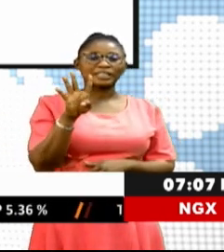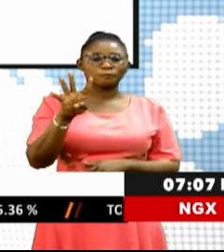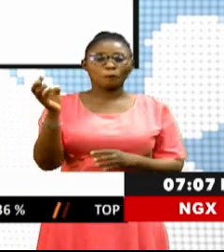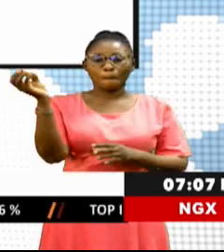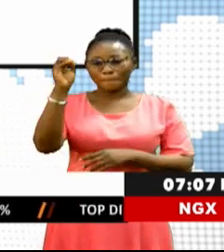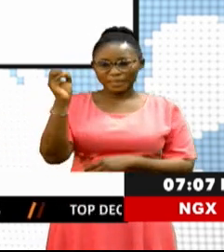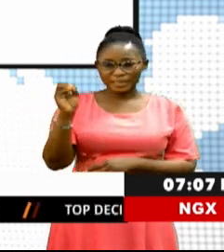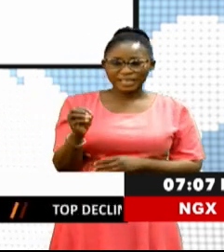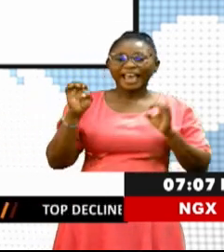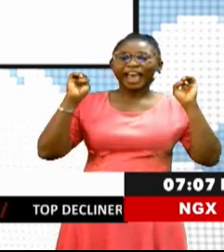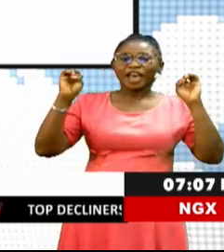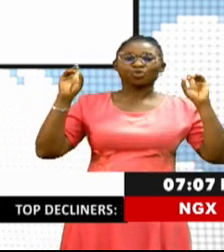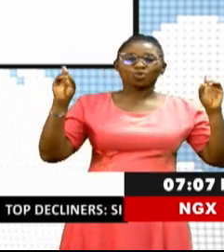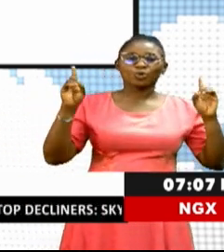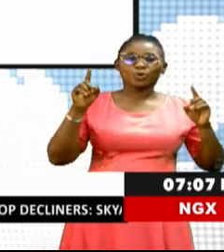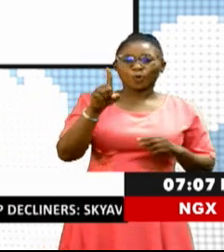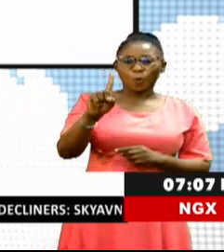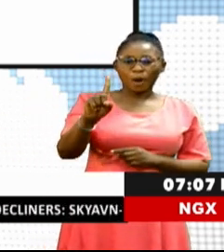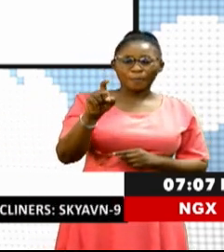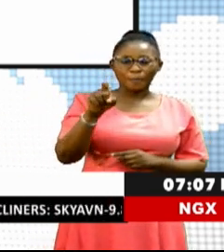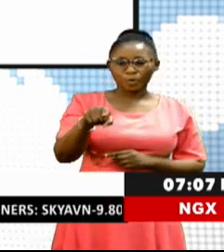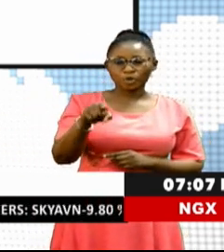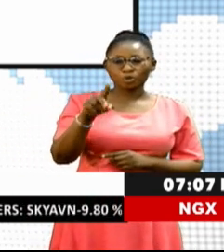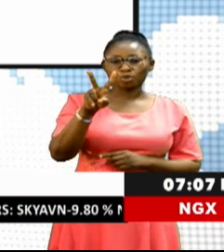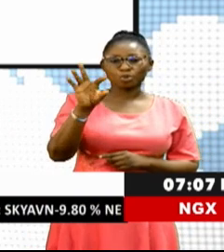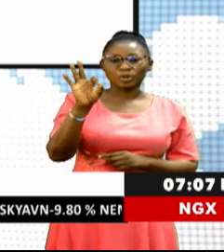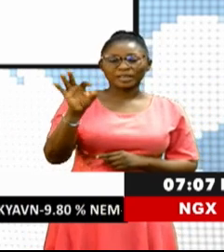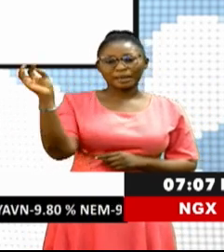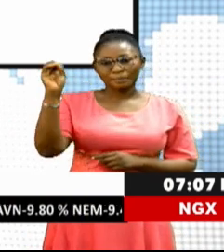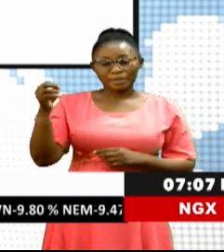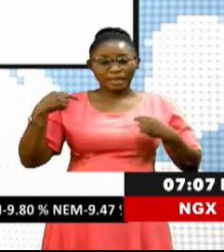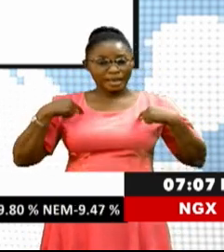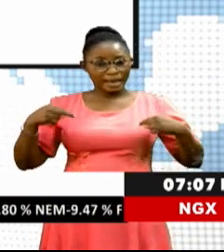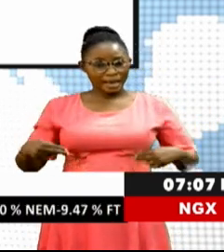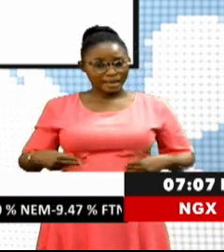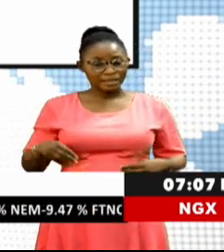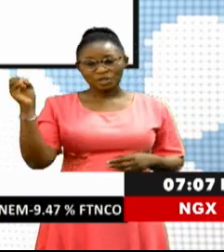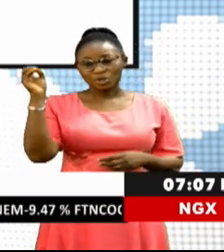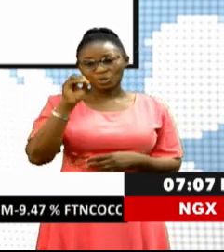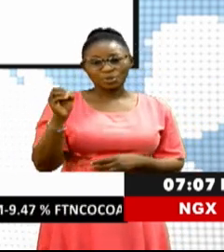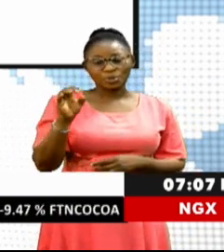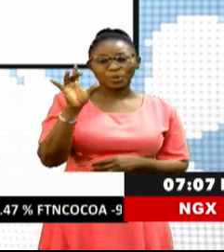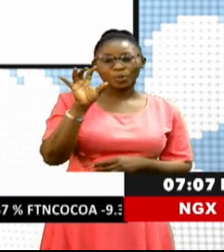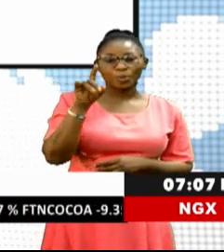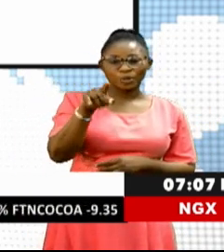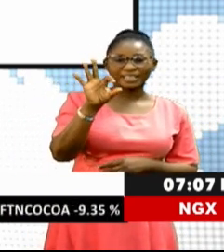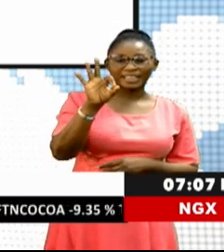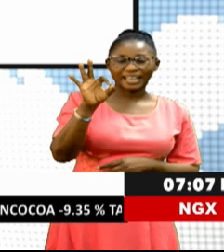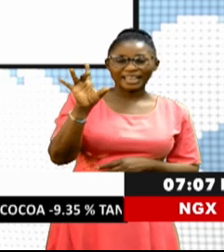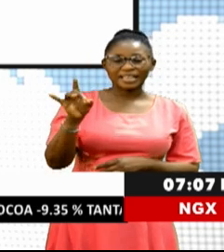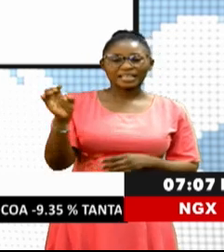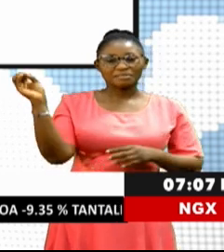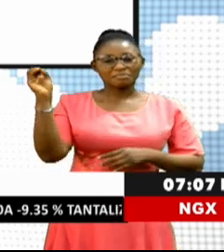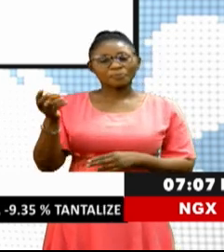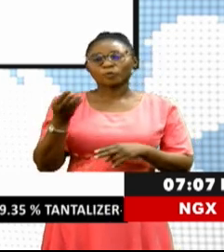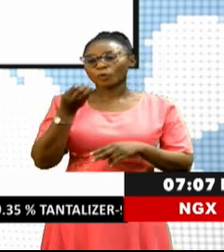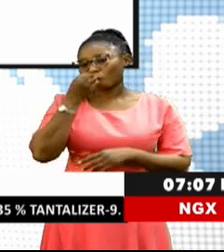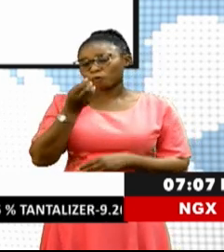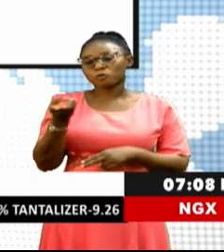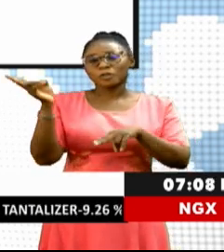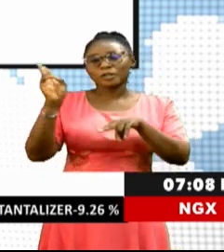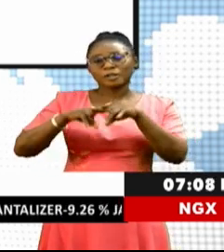1.64%, education, 1.29%, and health, 0.98%. Food inflation rate